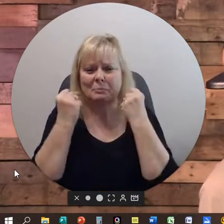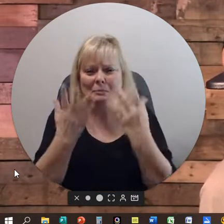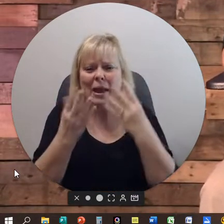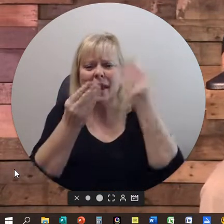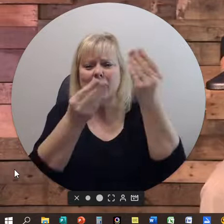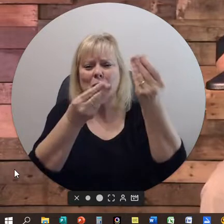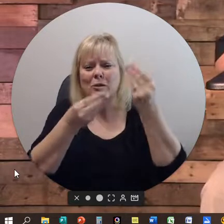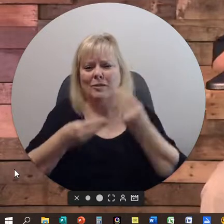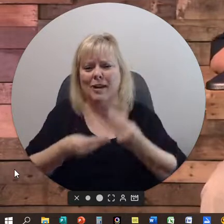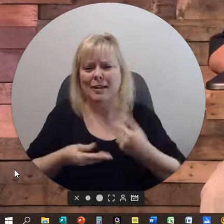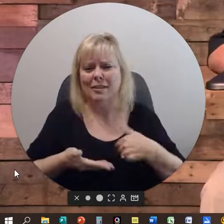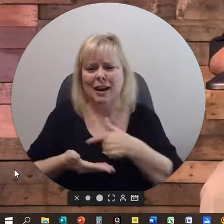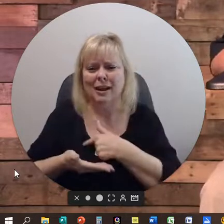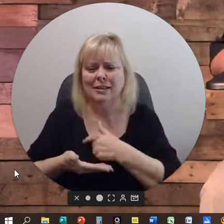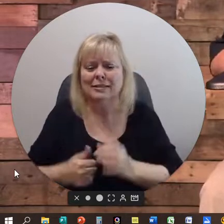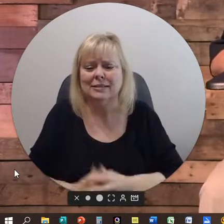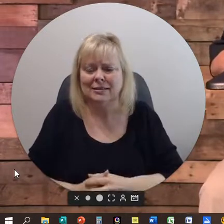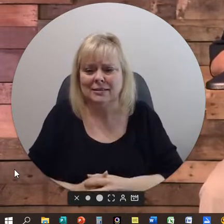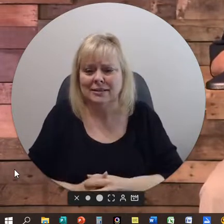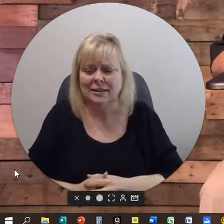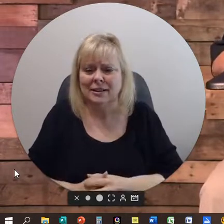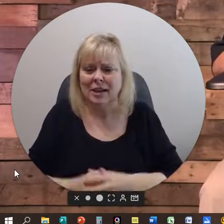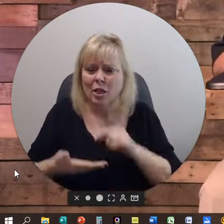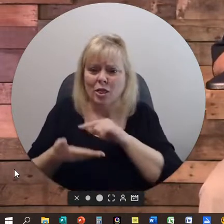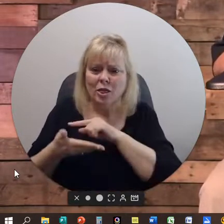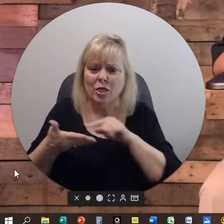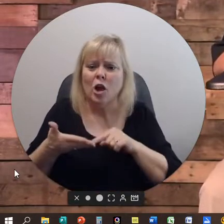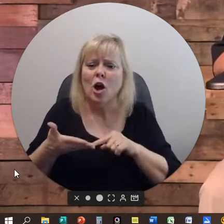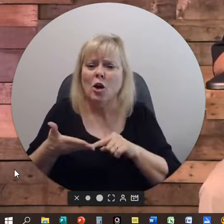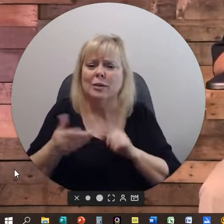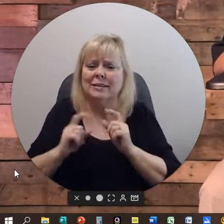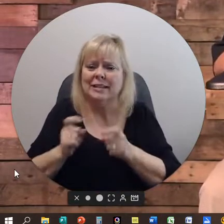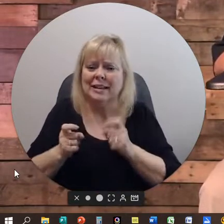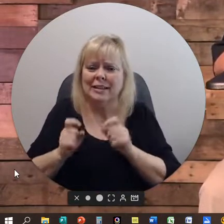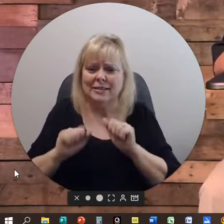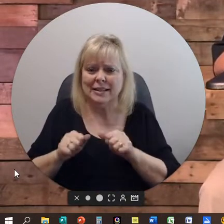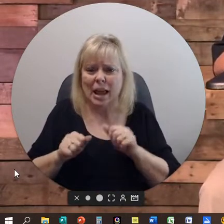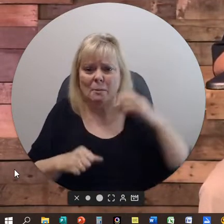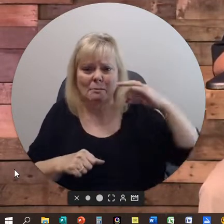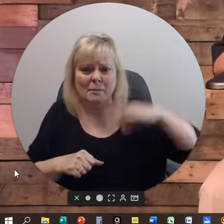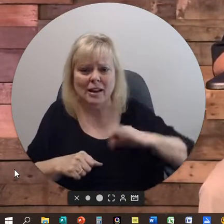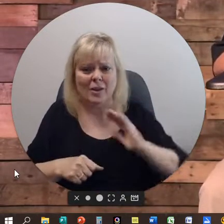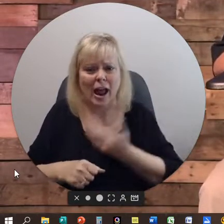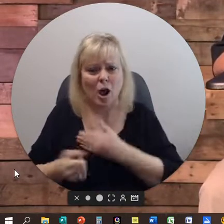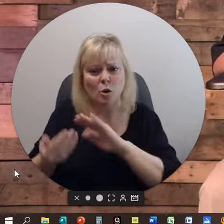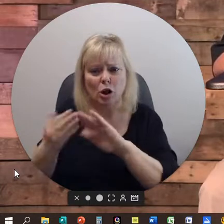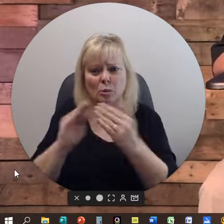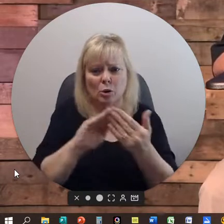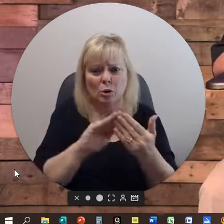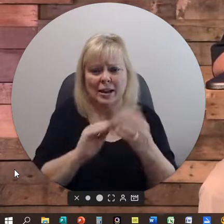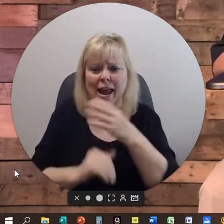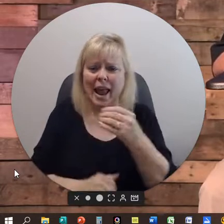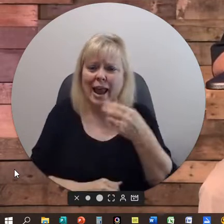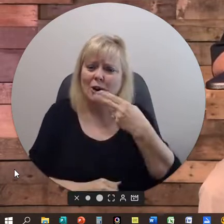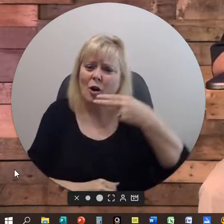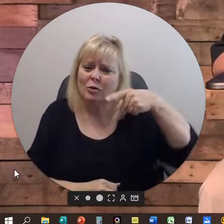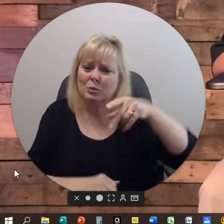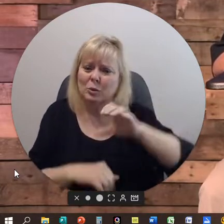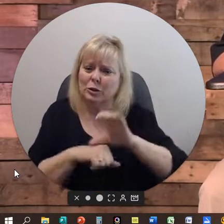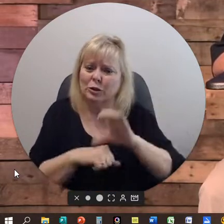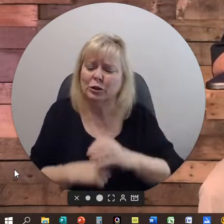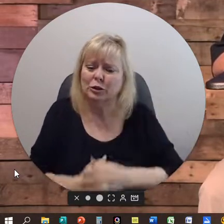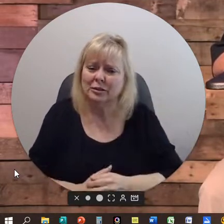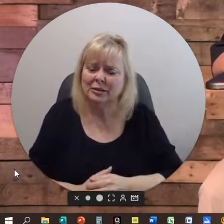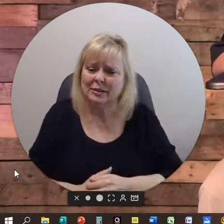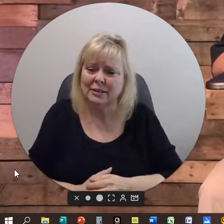Help us to know how they might benefit this community at Harvest Point, and how they might benefit the